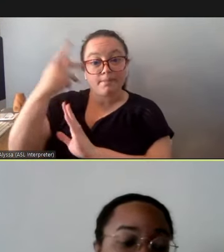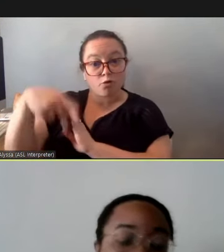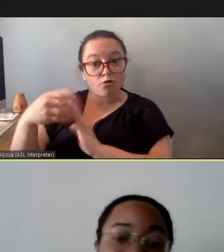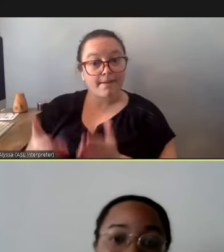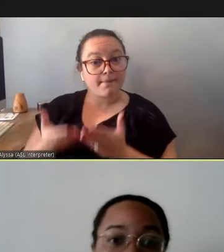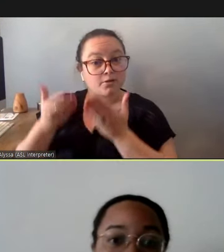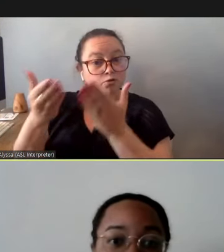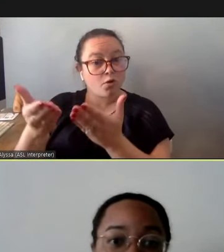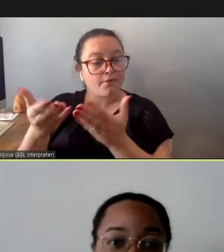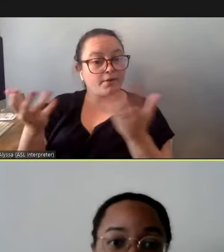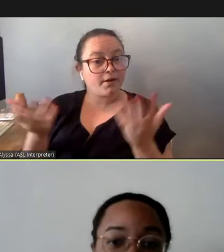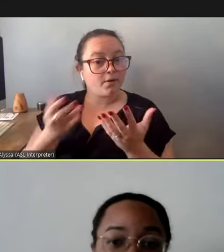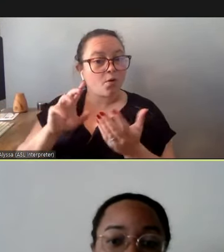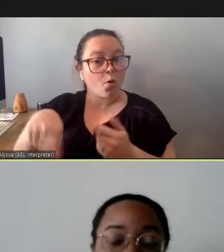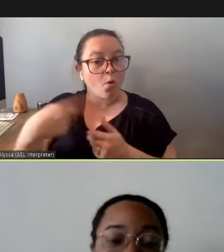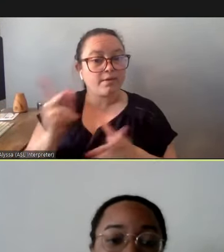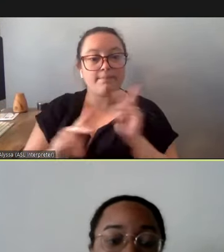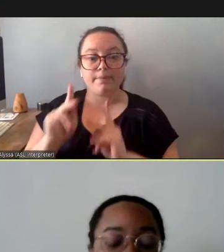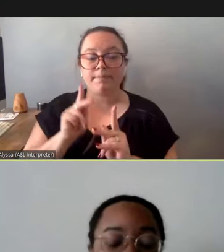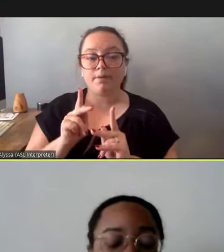is only people who make